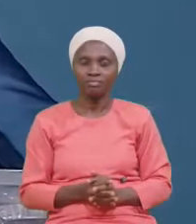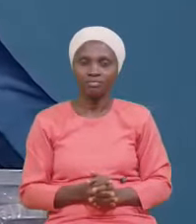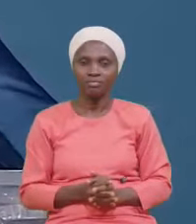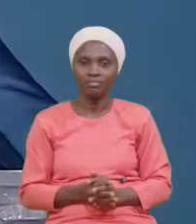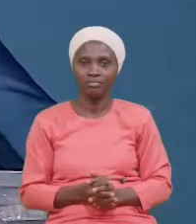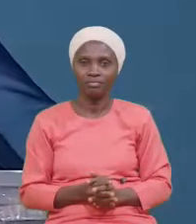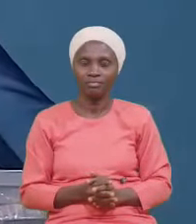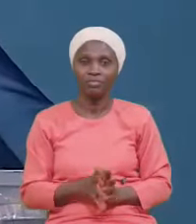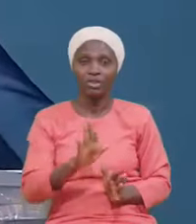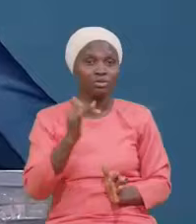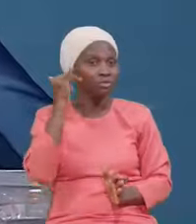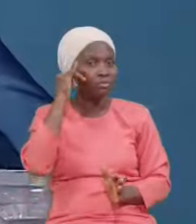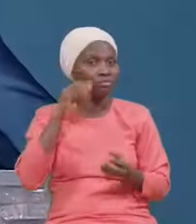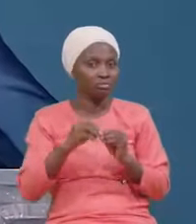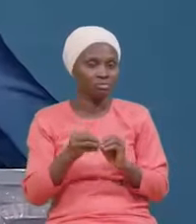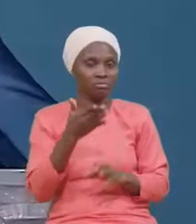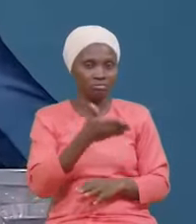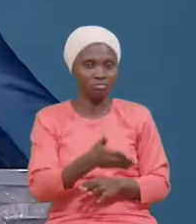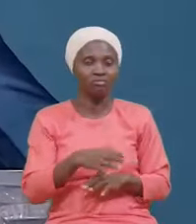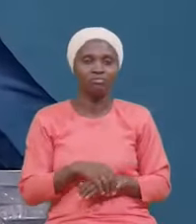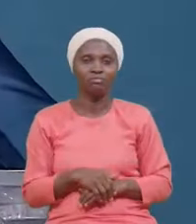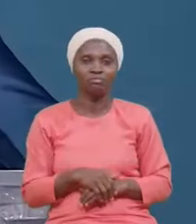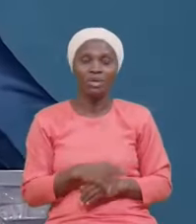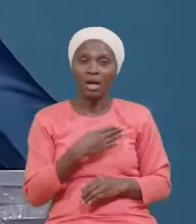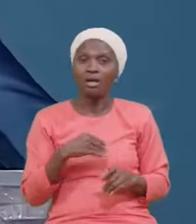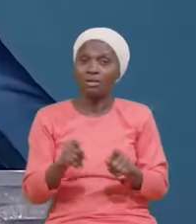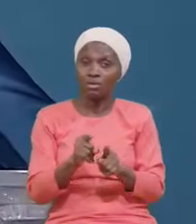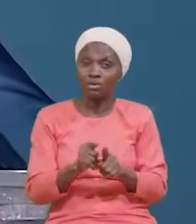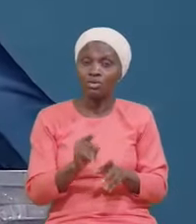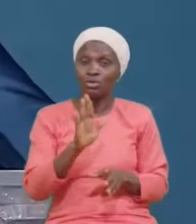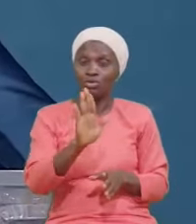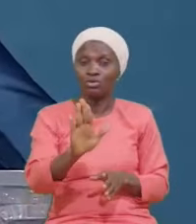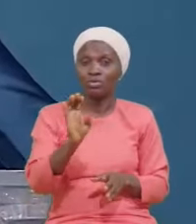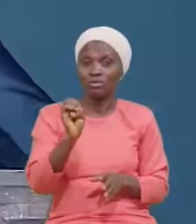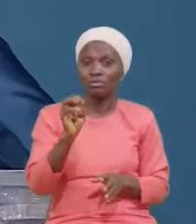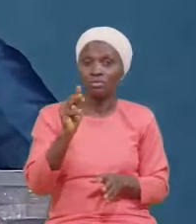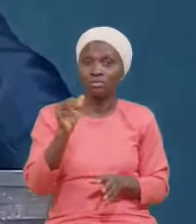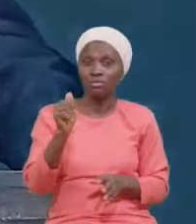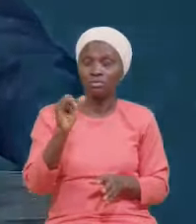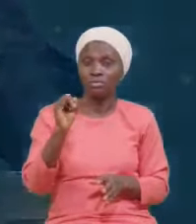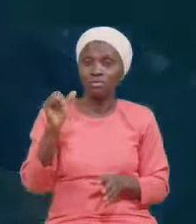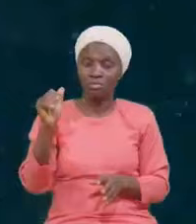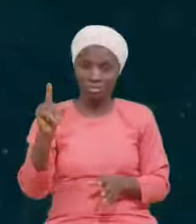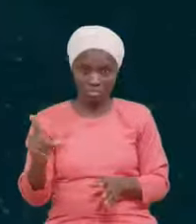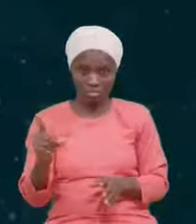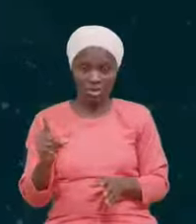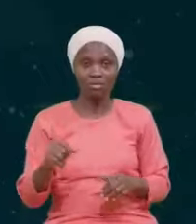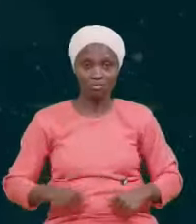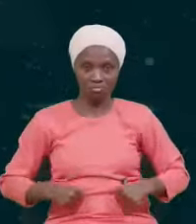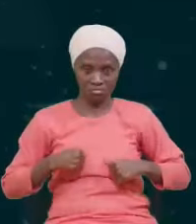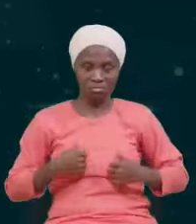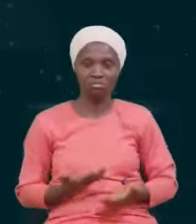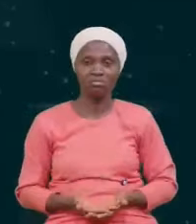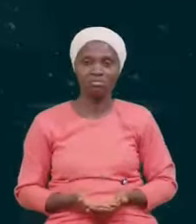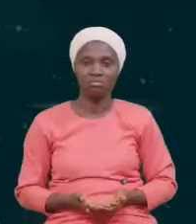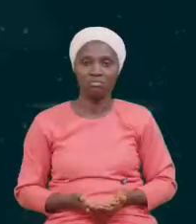Your telephone number, and also your email address, if you do have.